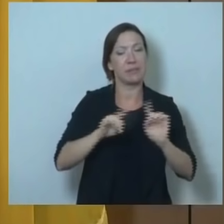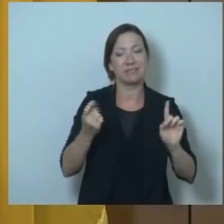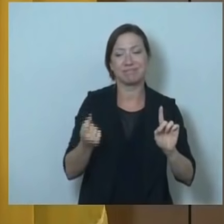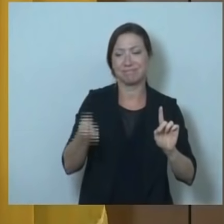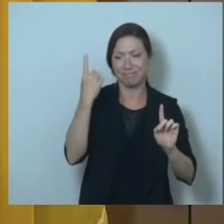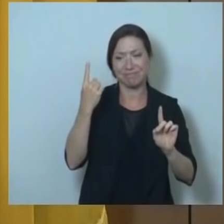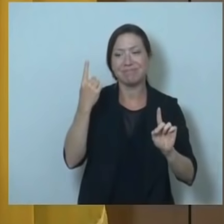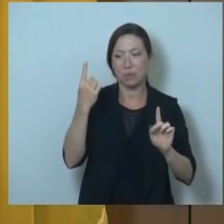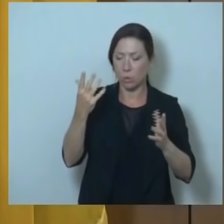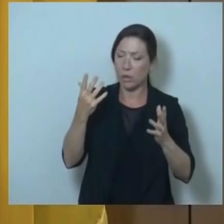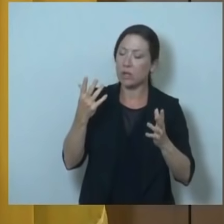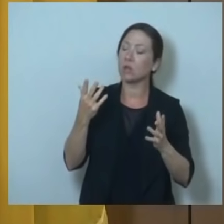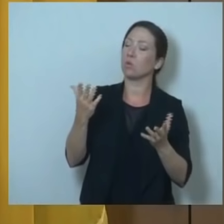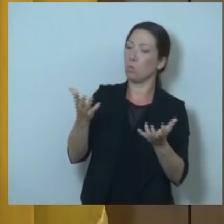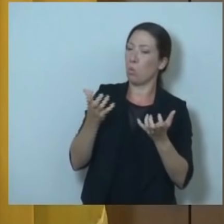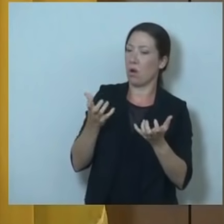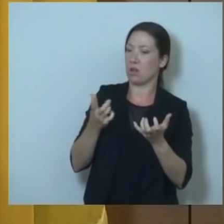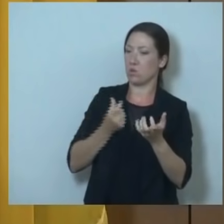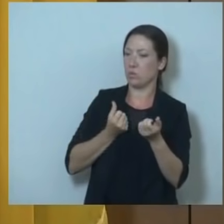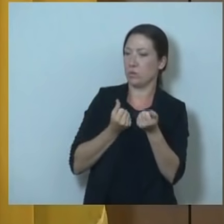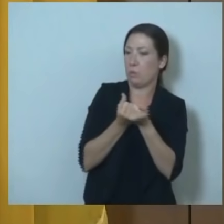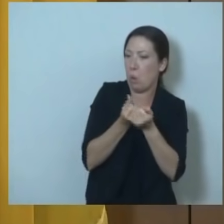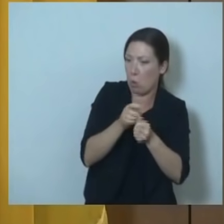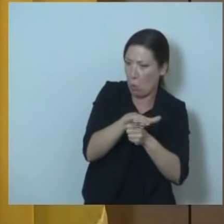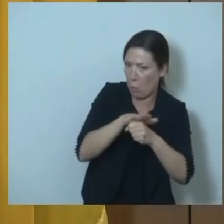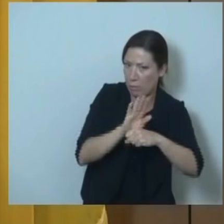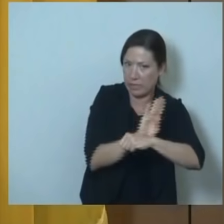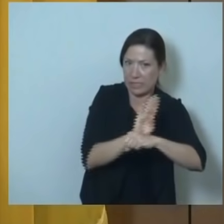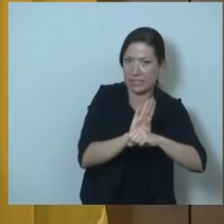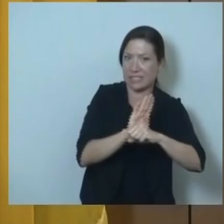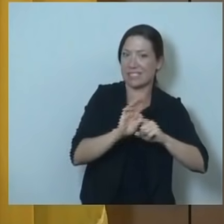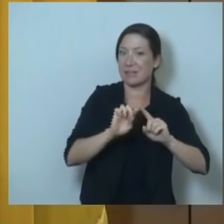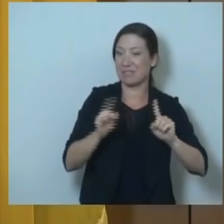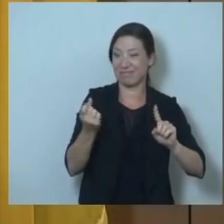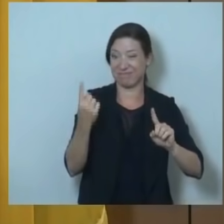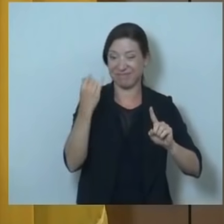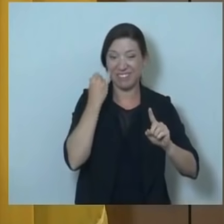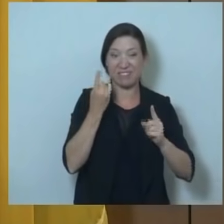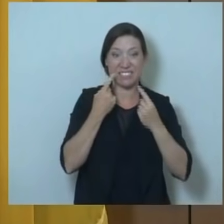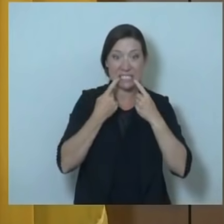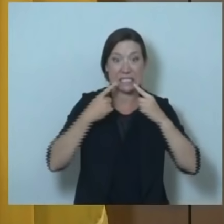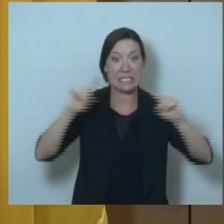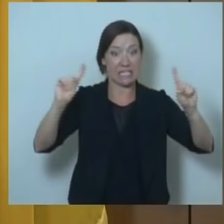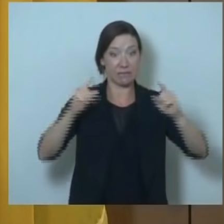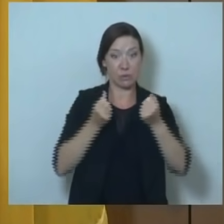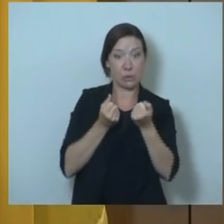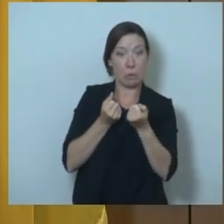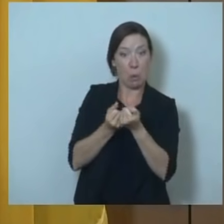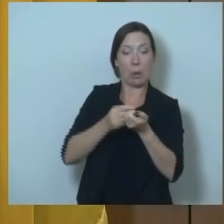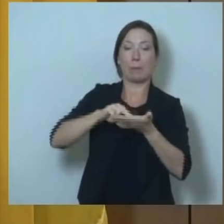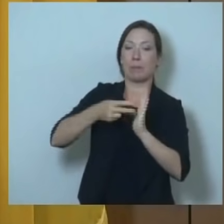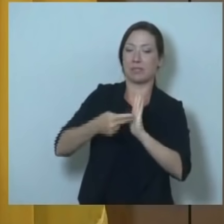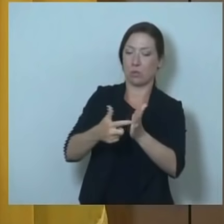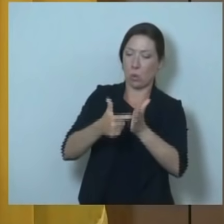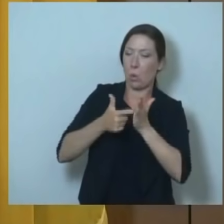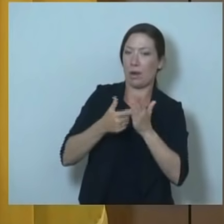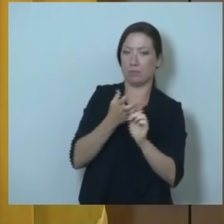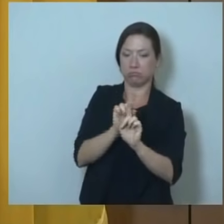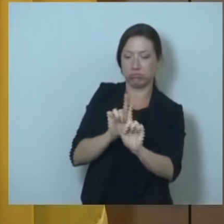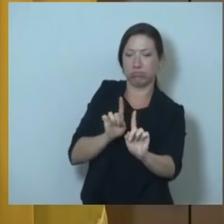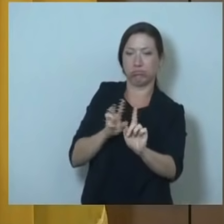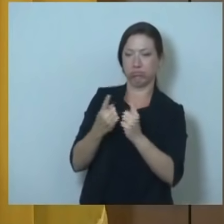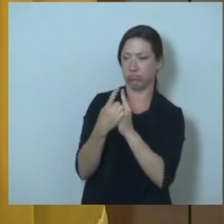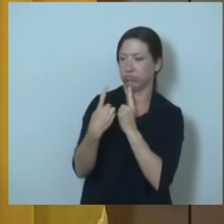local businesses who need our support to be successful, and by having the good social distancing efforts